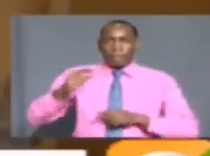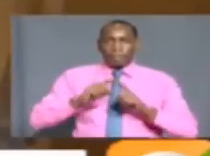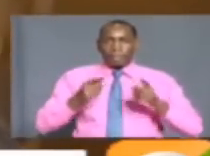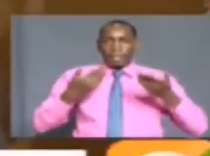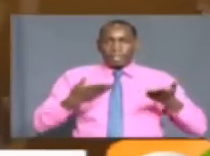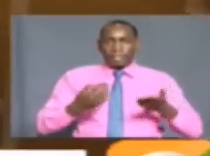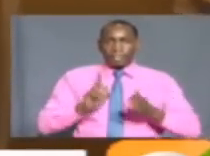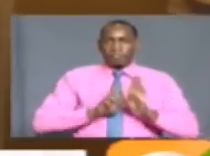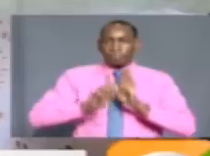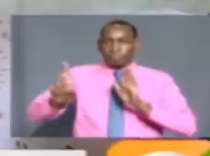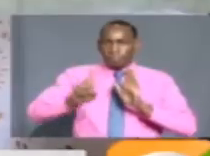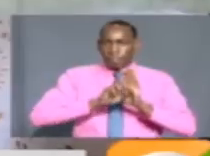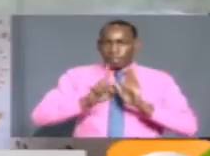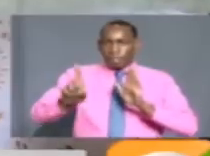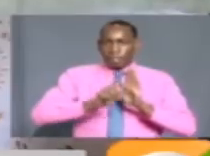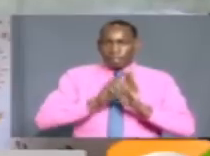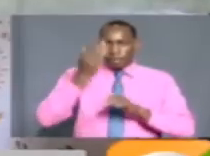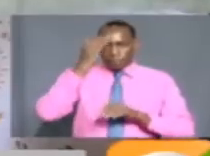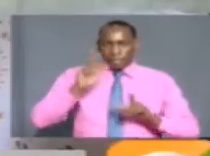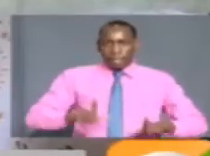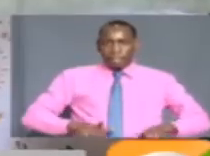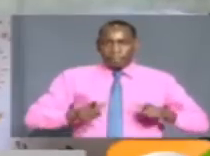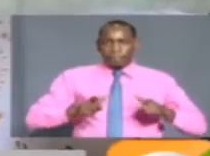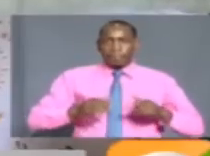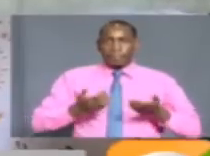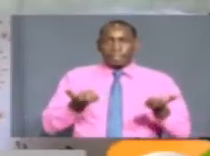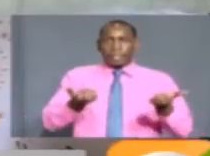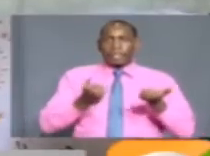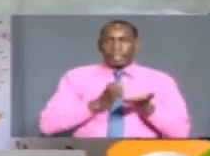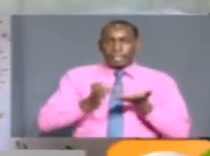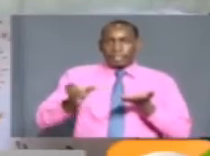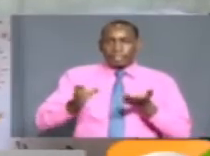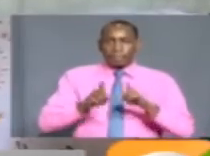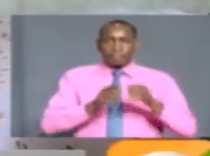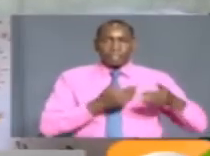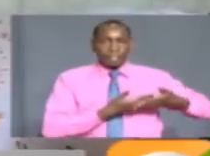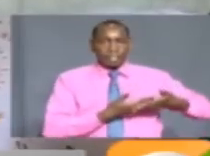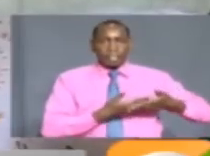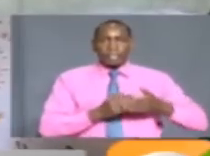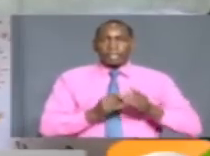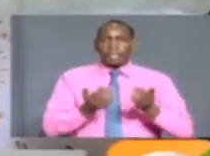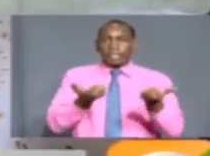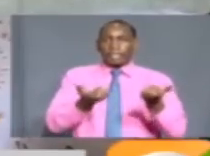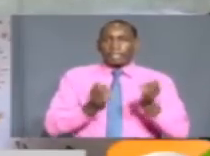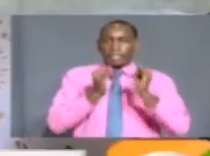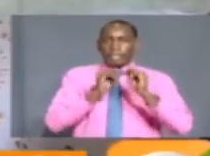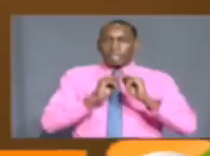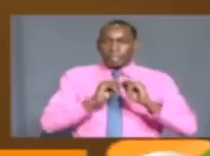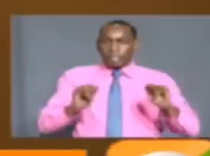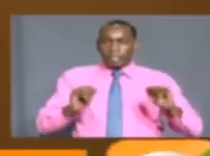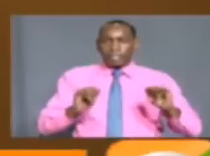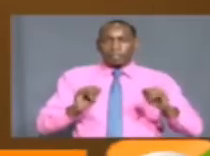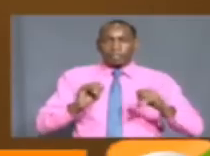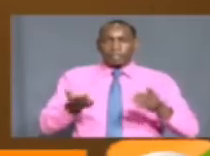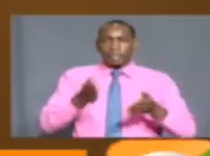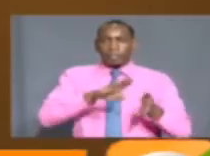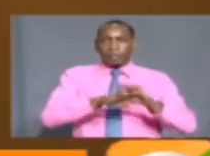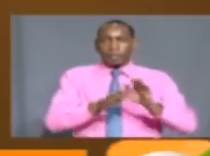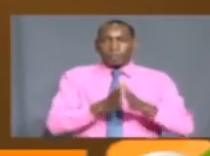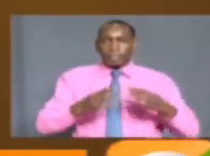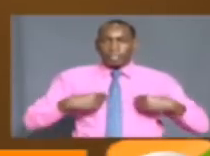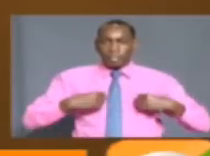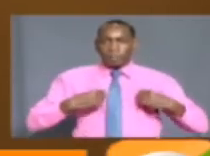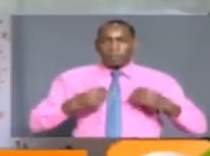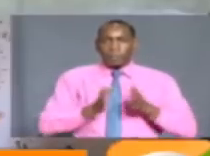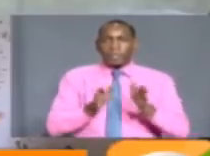inabidi niende kila siku because anaishi huko bado na need supplies. Mtu anahitaji manguo safi kila siku, anahitaji diapers, yeye mwenyewe anahitaji bado kula fruits and